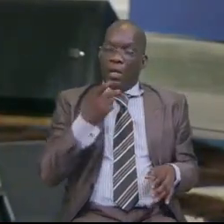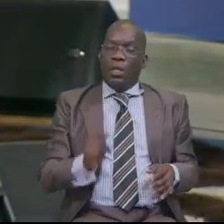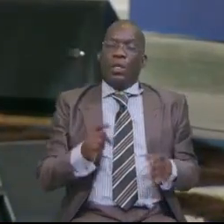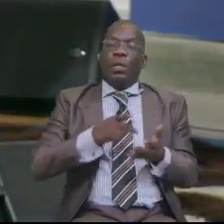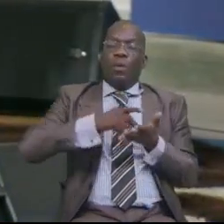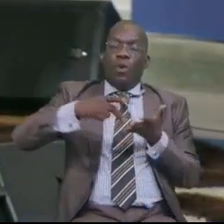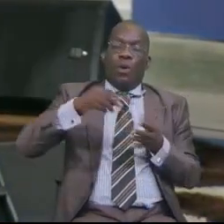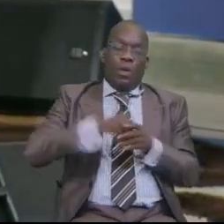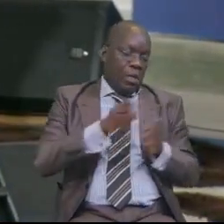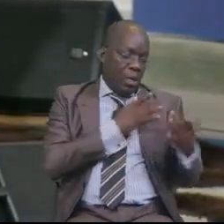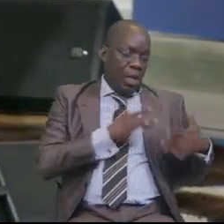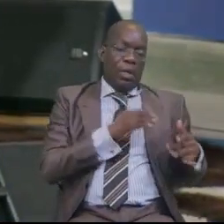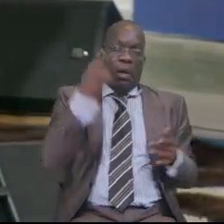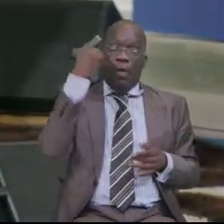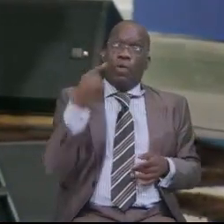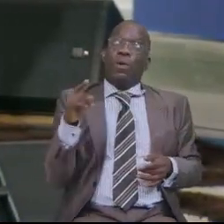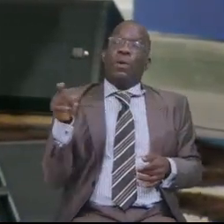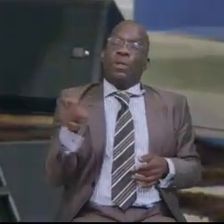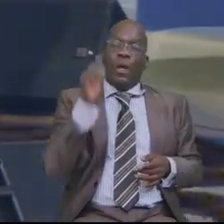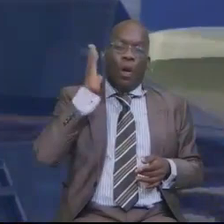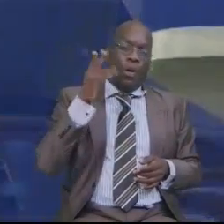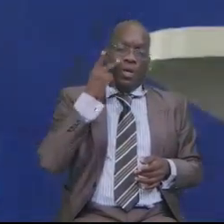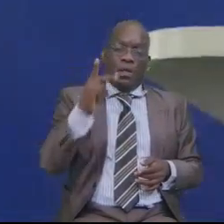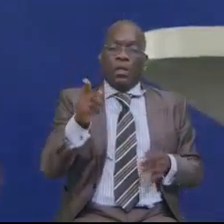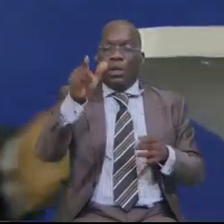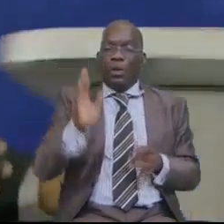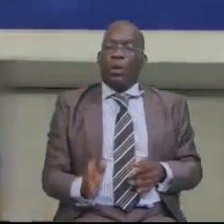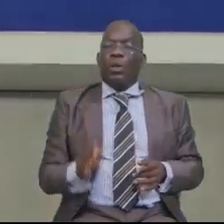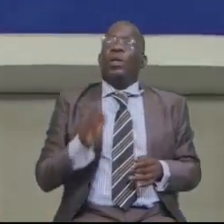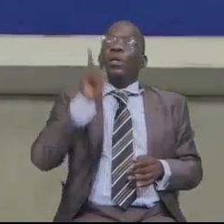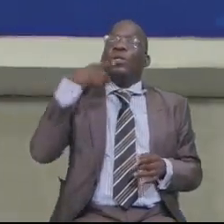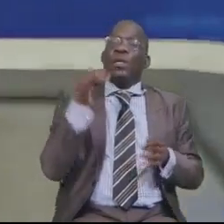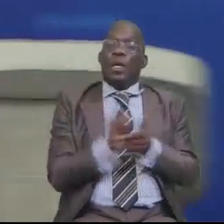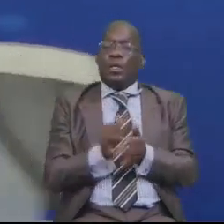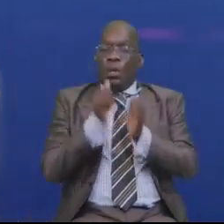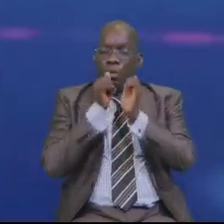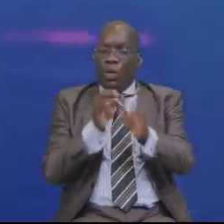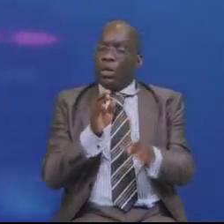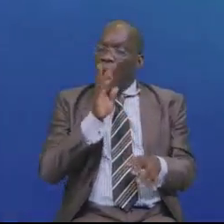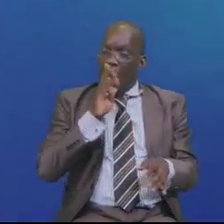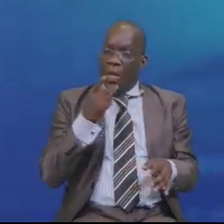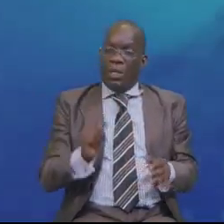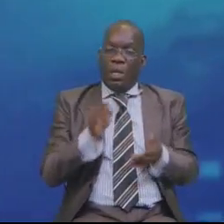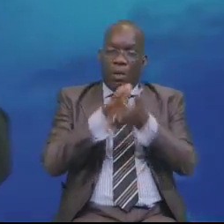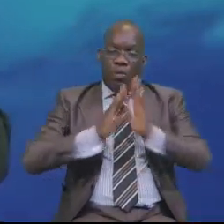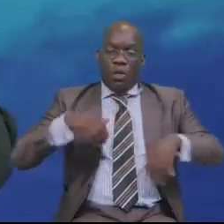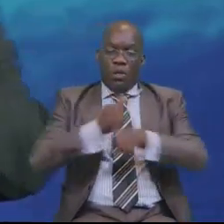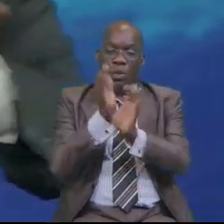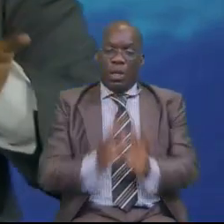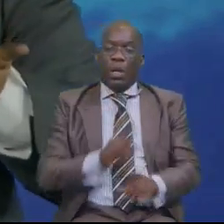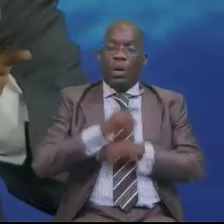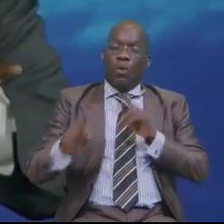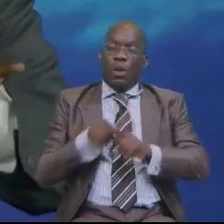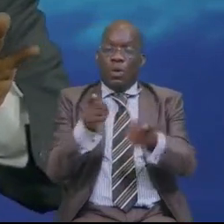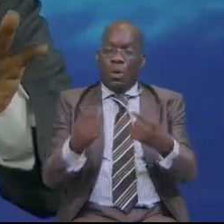they shall see God. And then he tells us, blessed are the peacemakers. When you come into the kingdom,